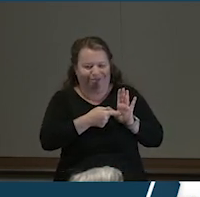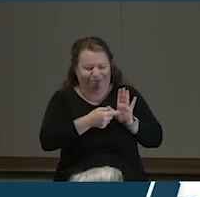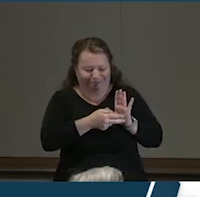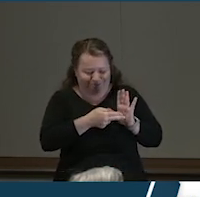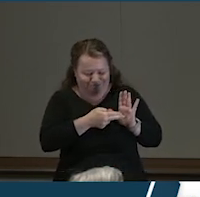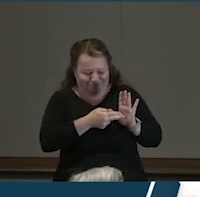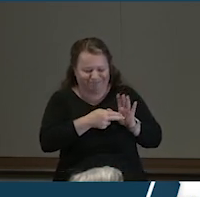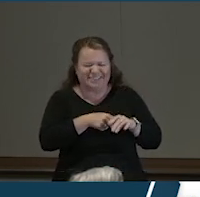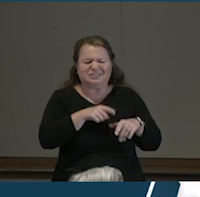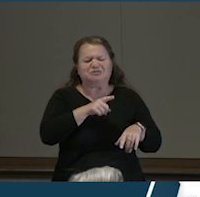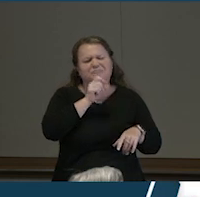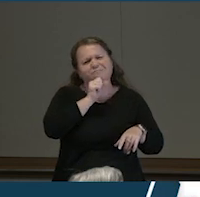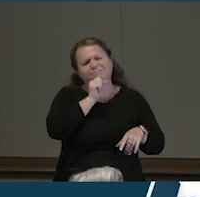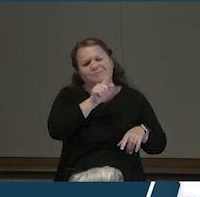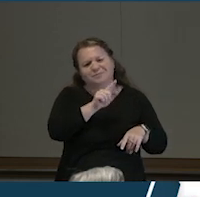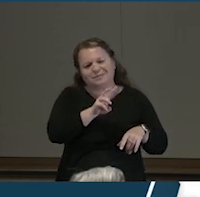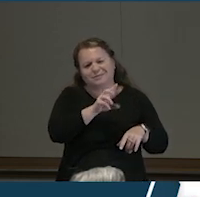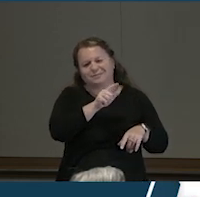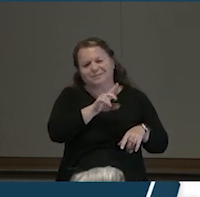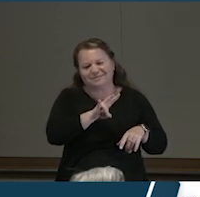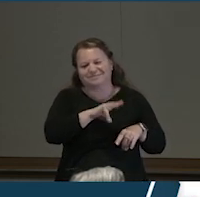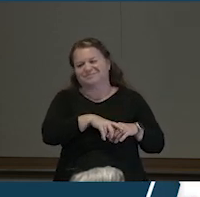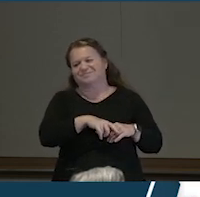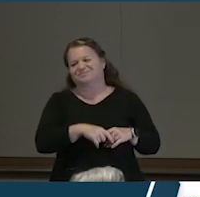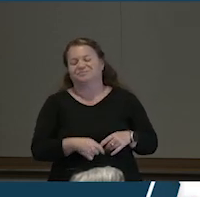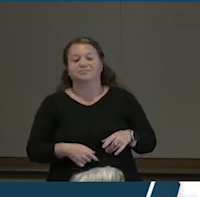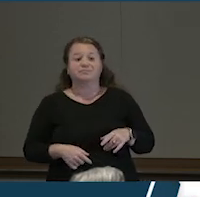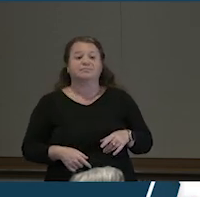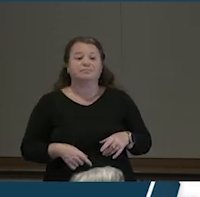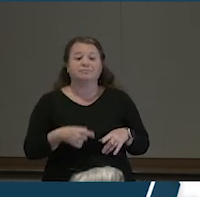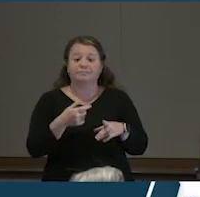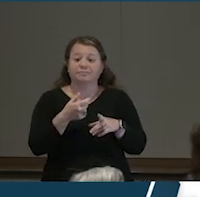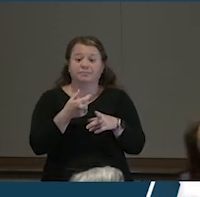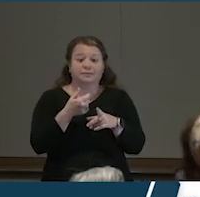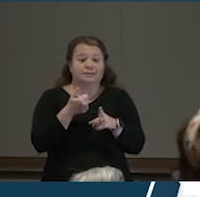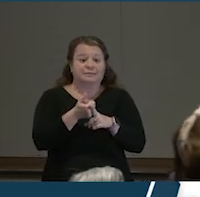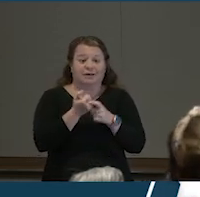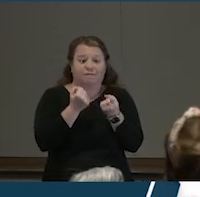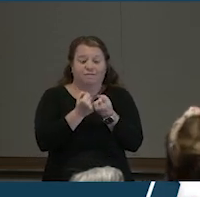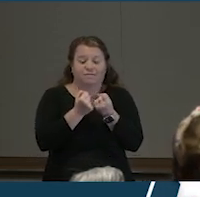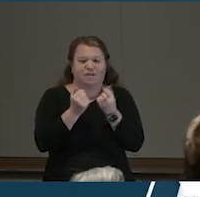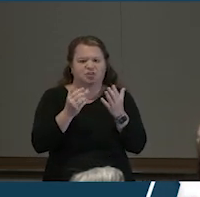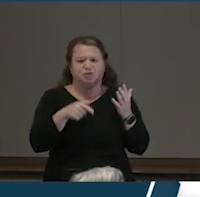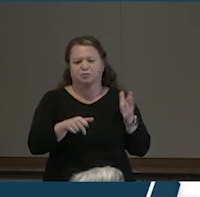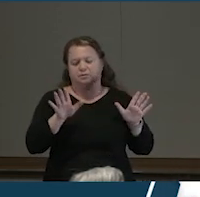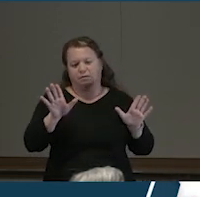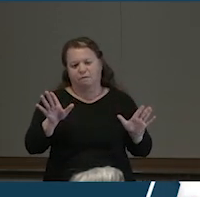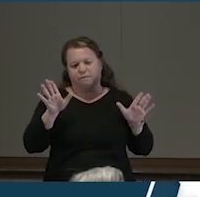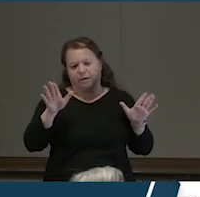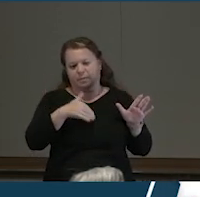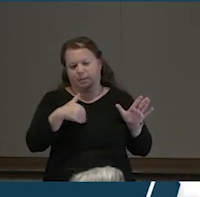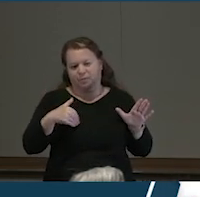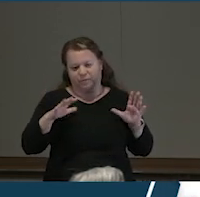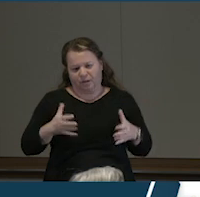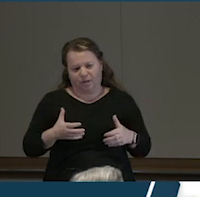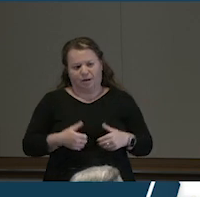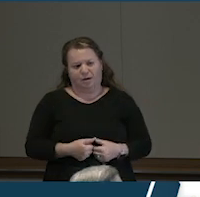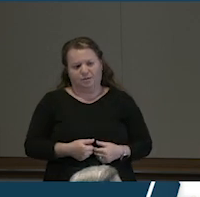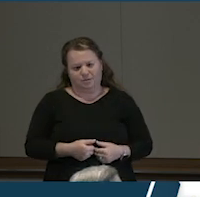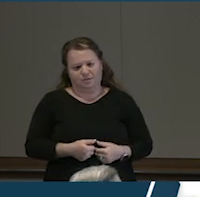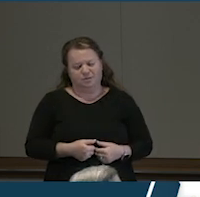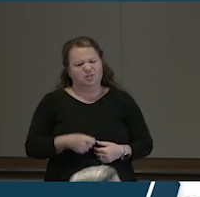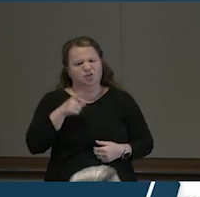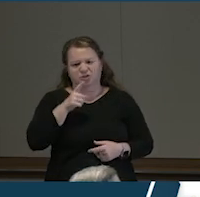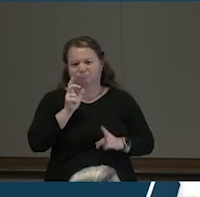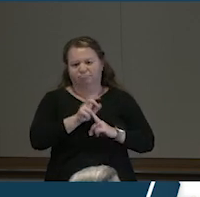she was about 26, 27, and she's a self-advocate. She was such a fabulous member of our class. Like, she was just like a